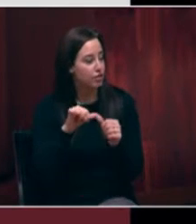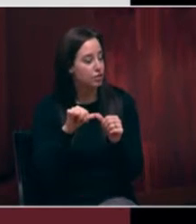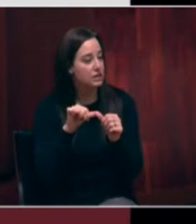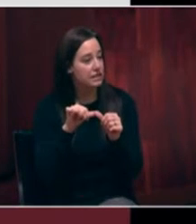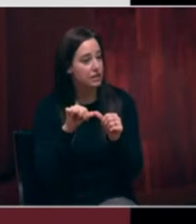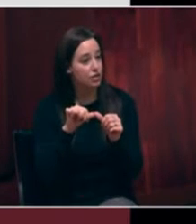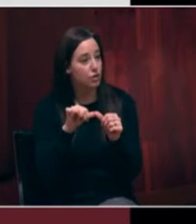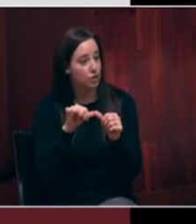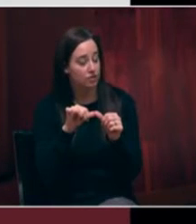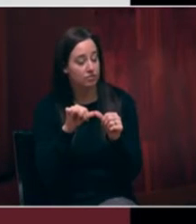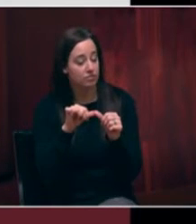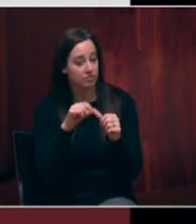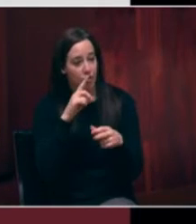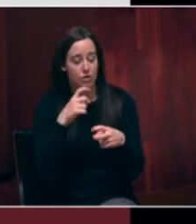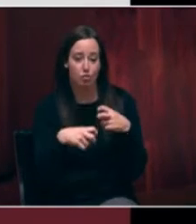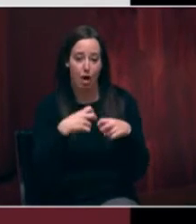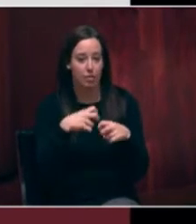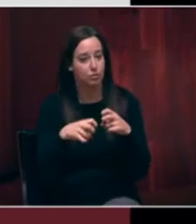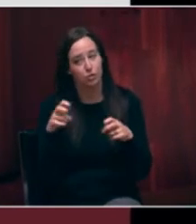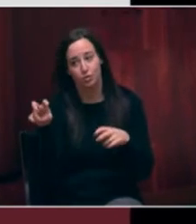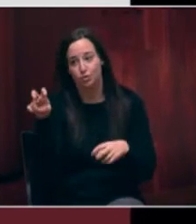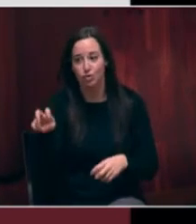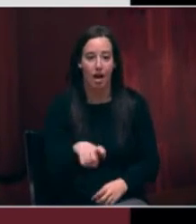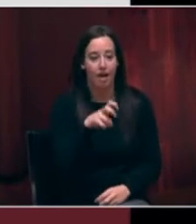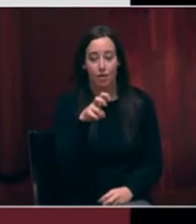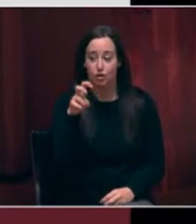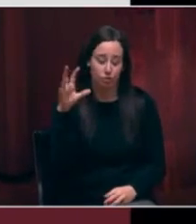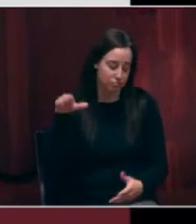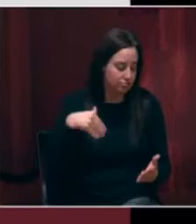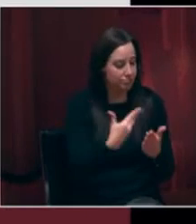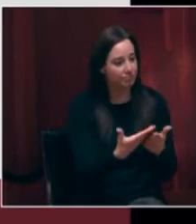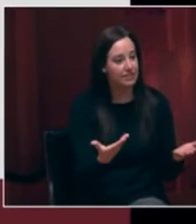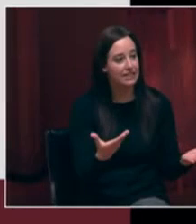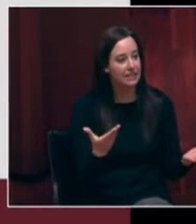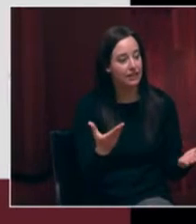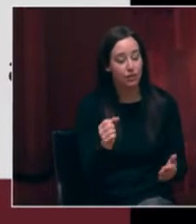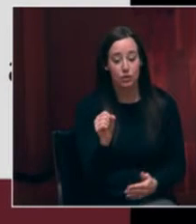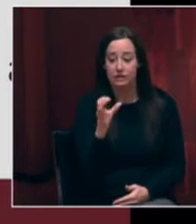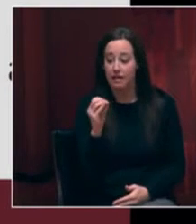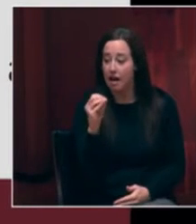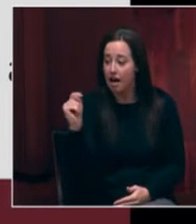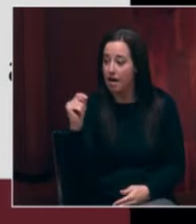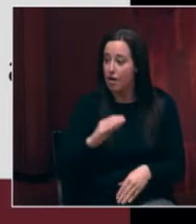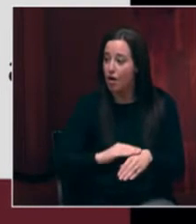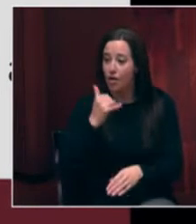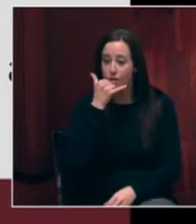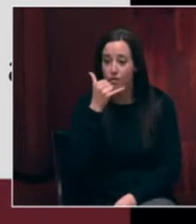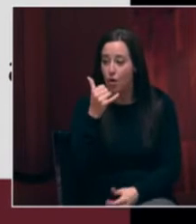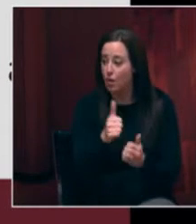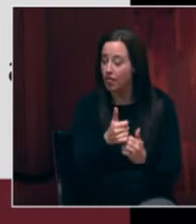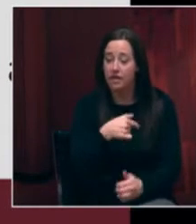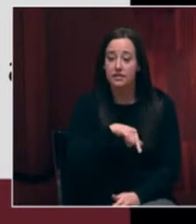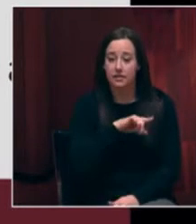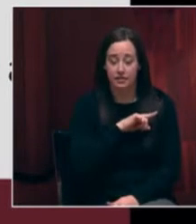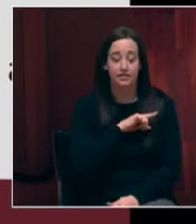a problem for him to get to travel and get out here. So Scott will be on the phone with us and talk about the